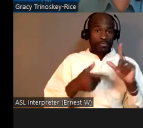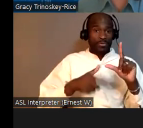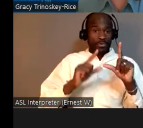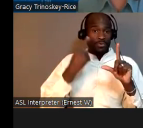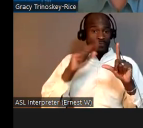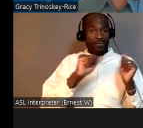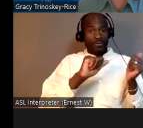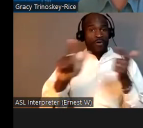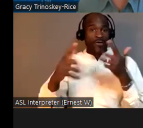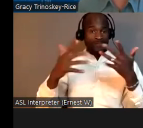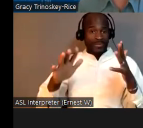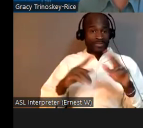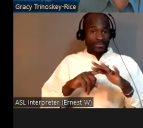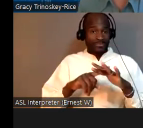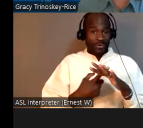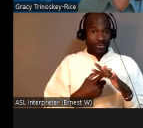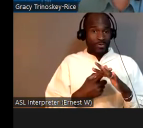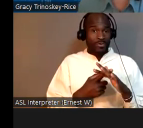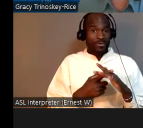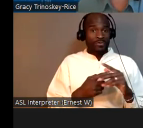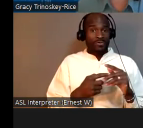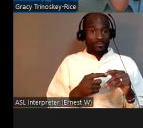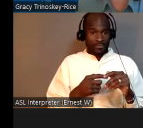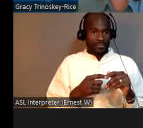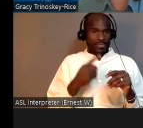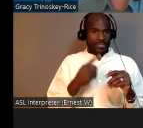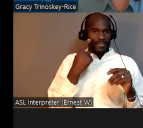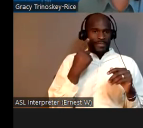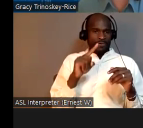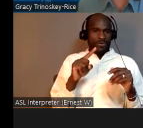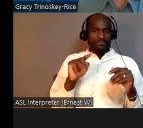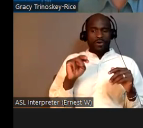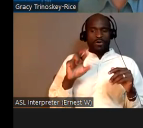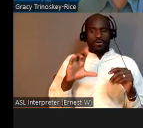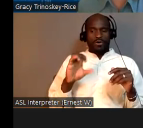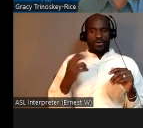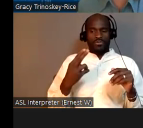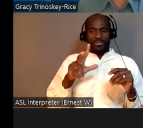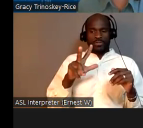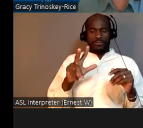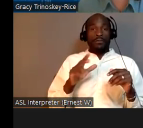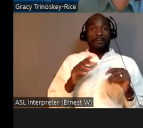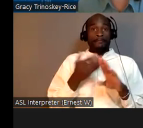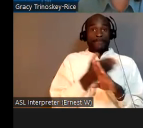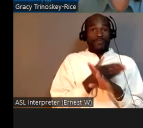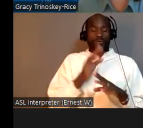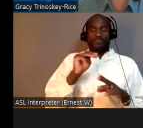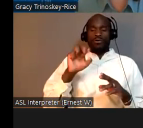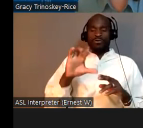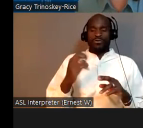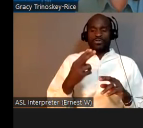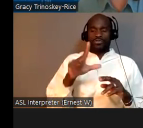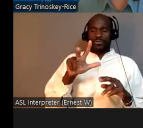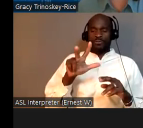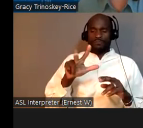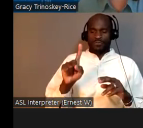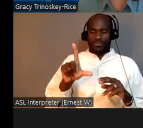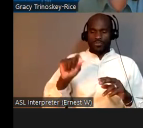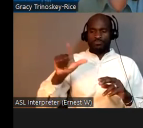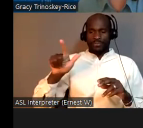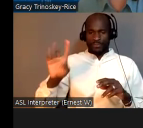2024, which is that 12-month period to initiate renewals. And then all states must complete the renewal process for